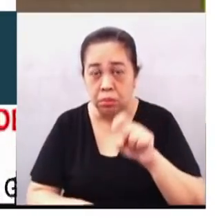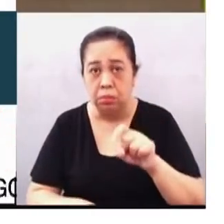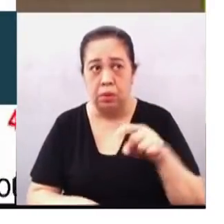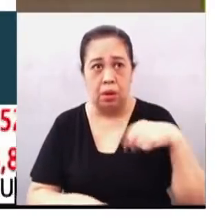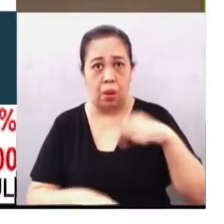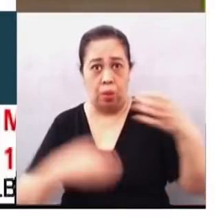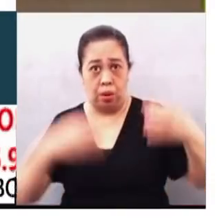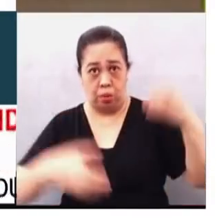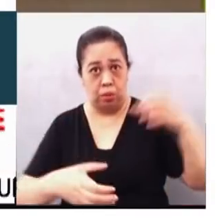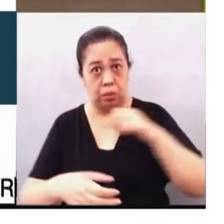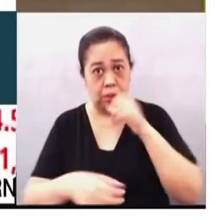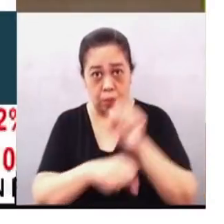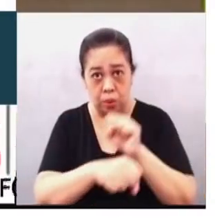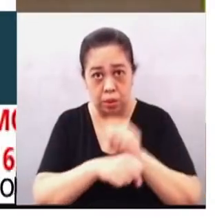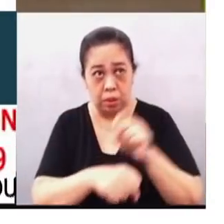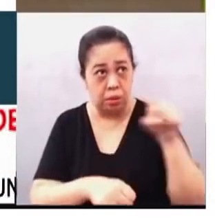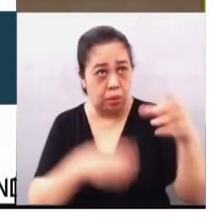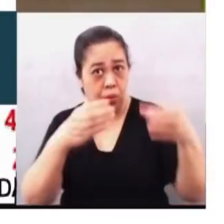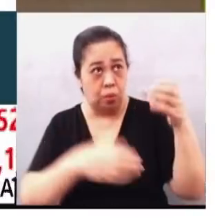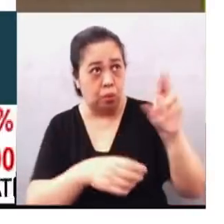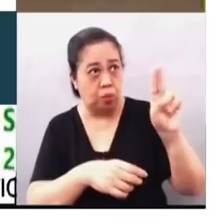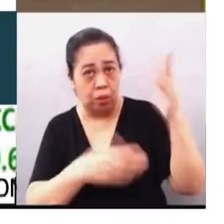not working? Are our courts not working?